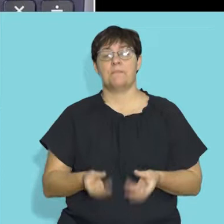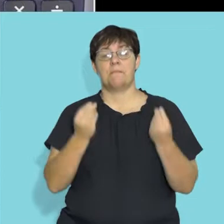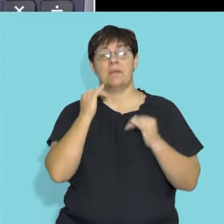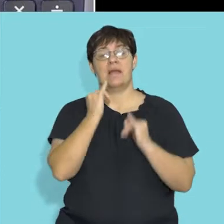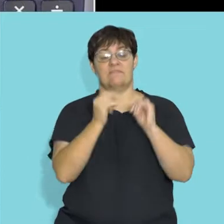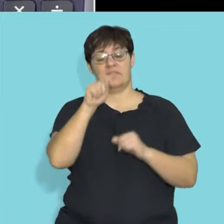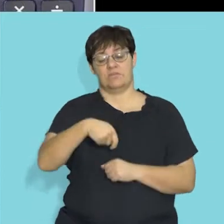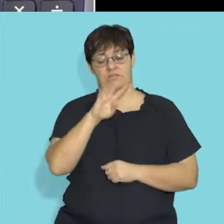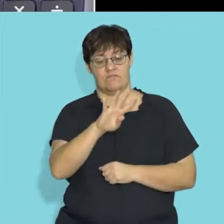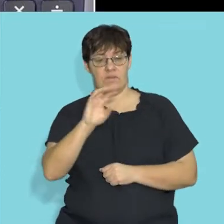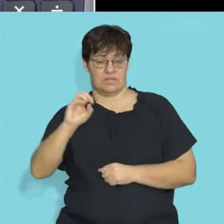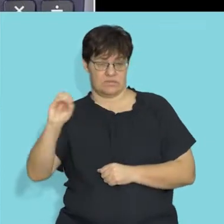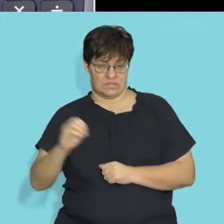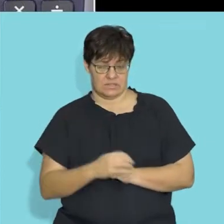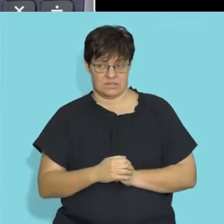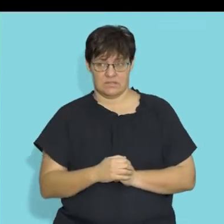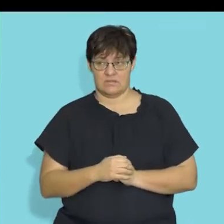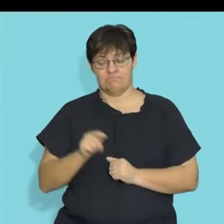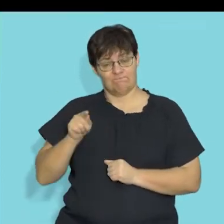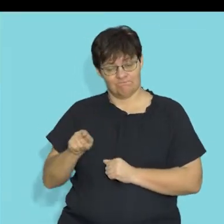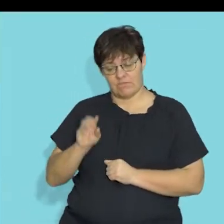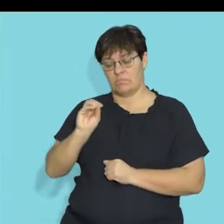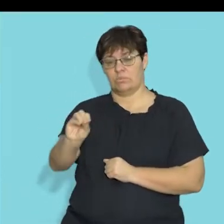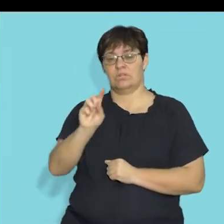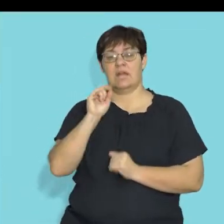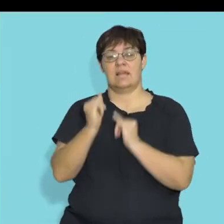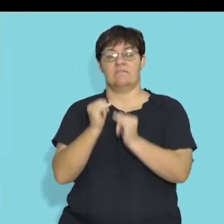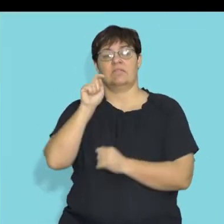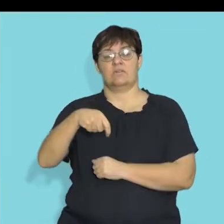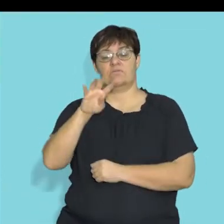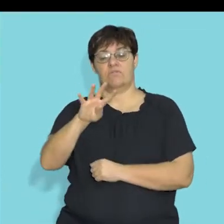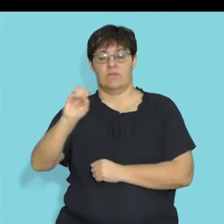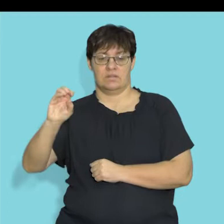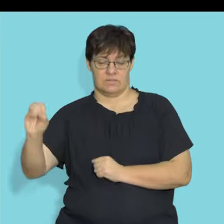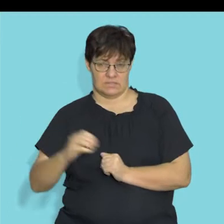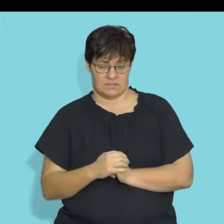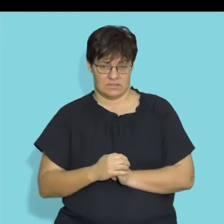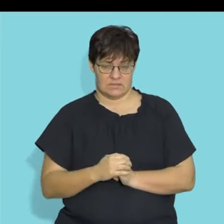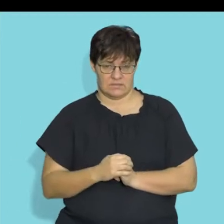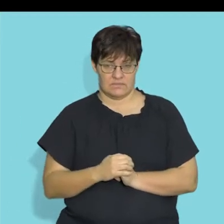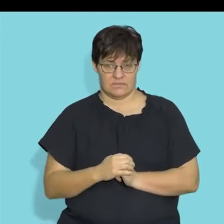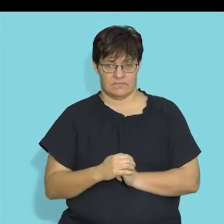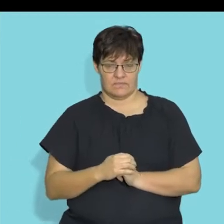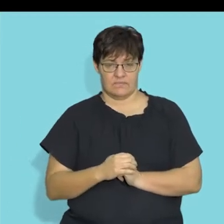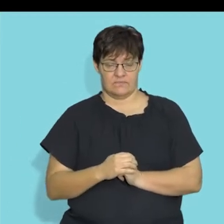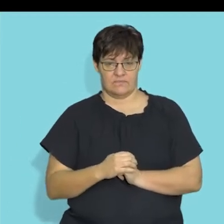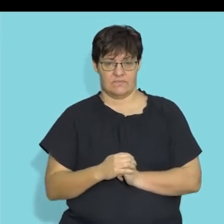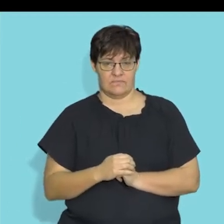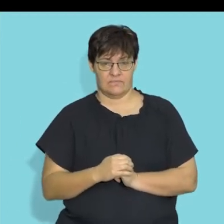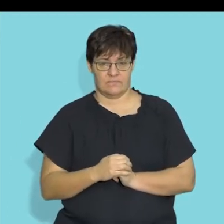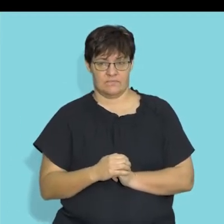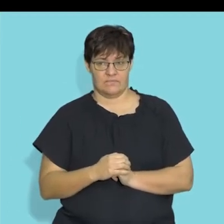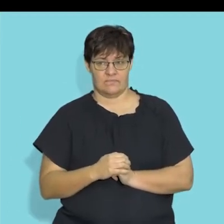Okay, that gives you a figure of 11,400. So here we go. There's the 11,400.